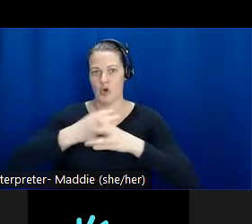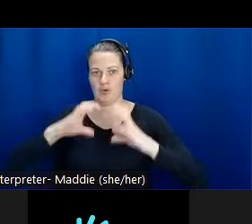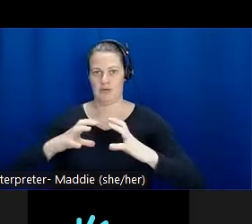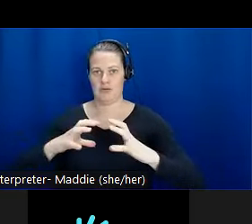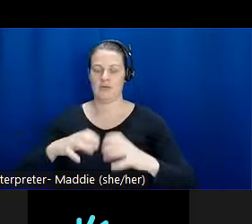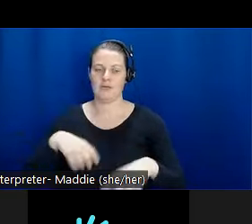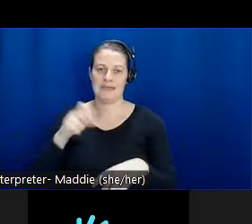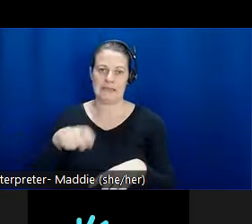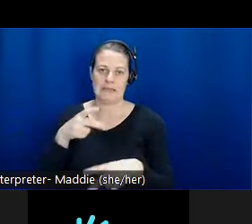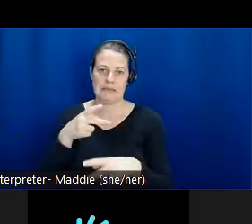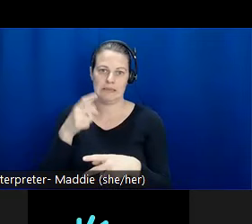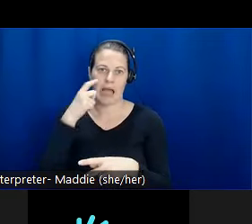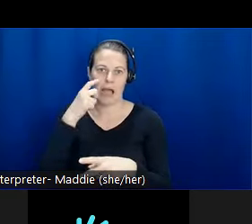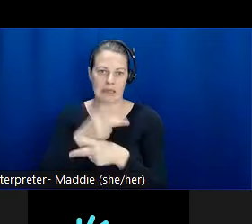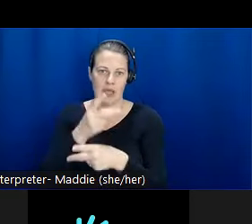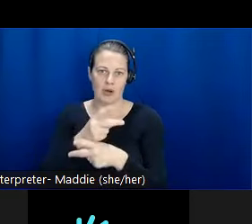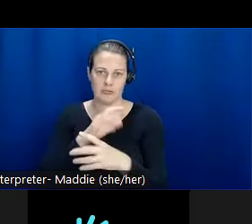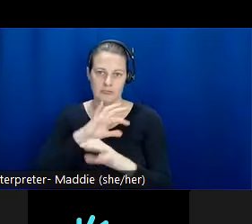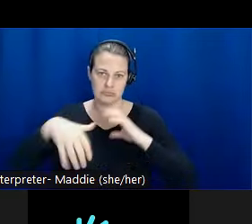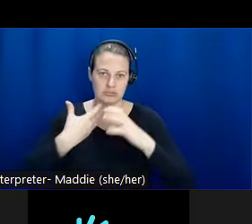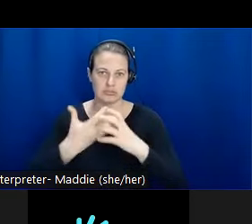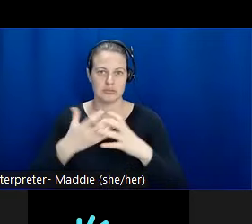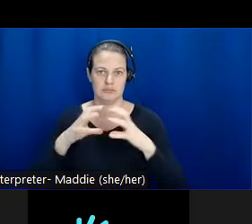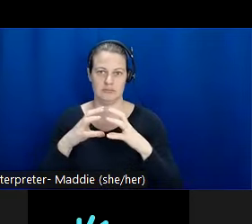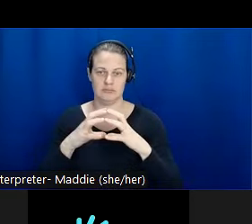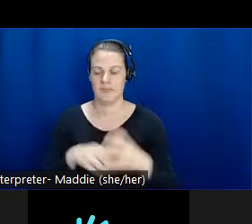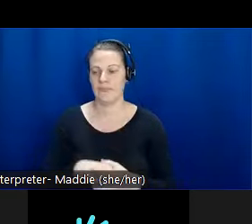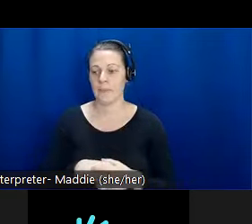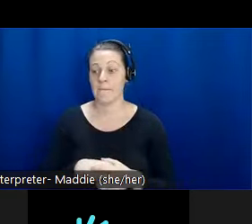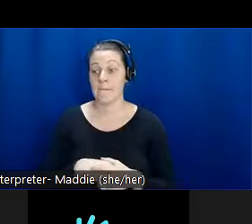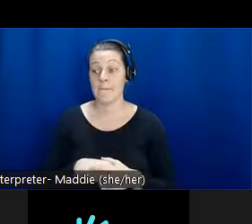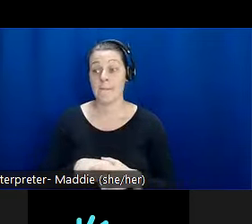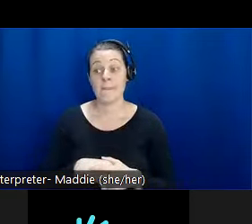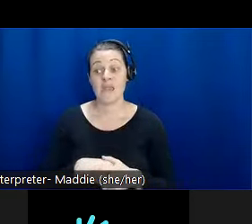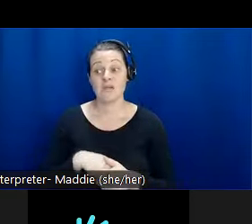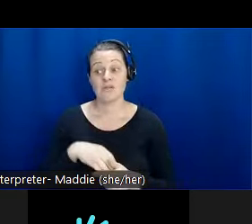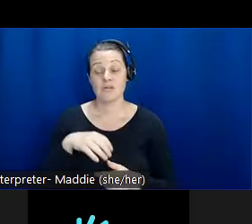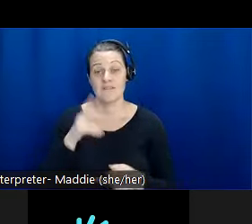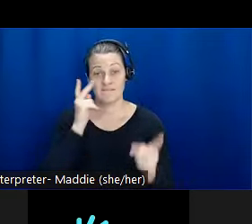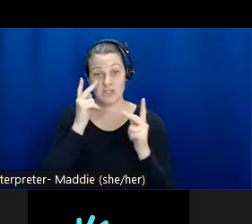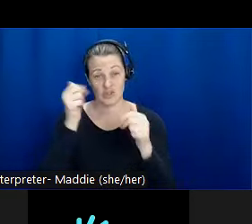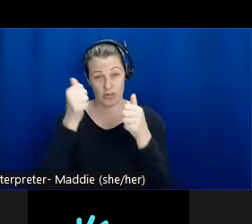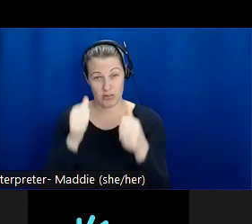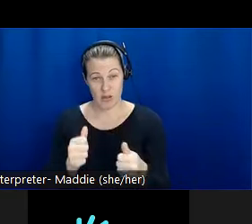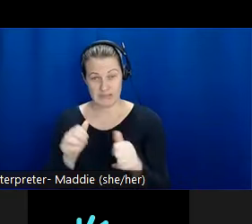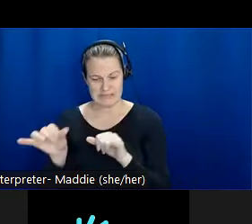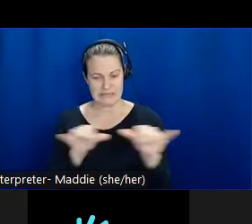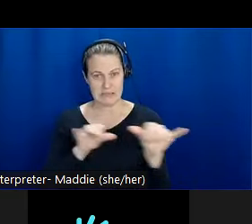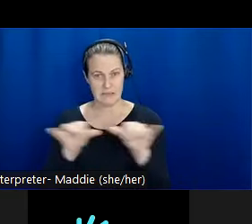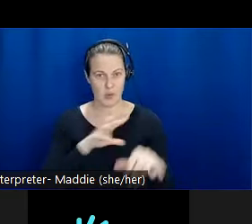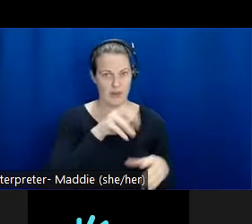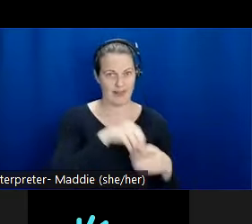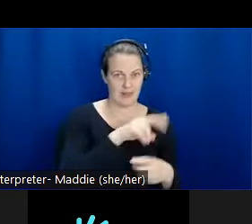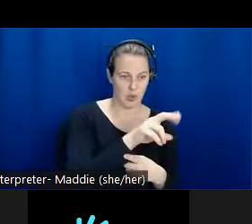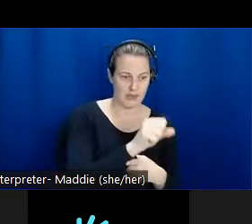see change or prevalence of vision loss looking similarly within the US, where areas that have